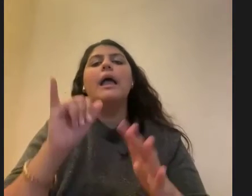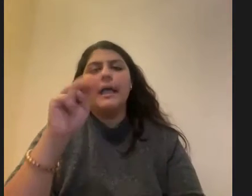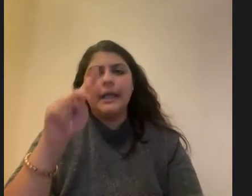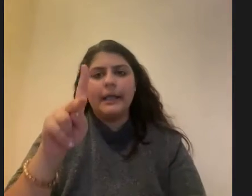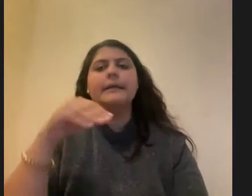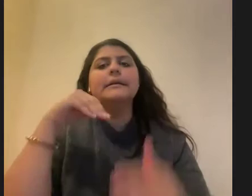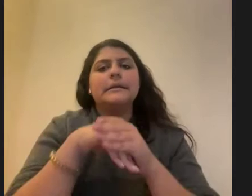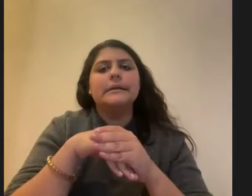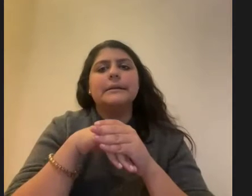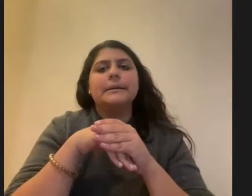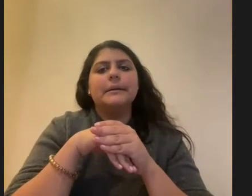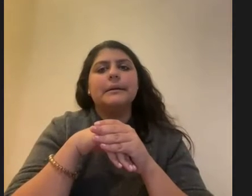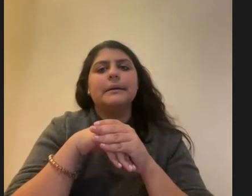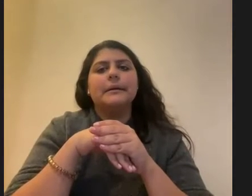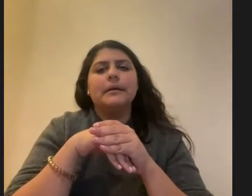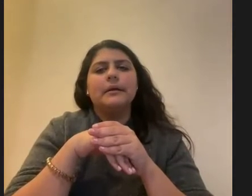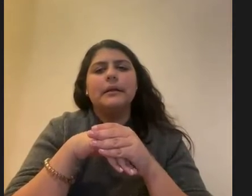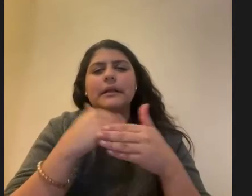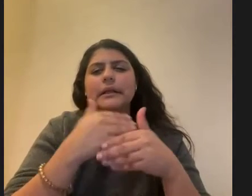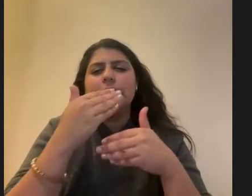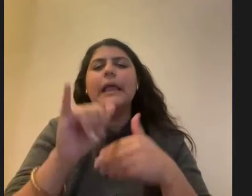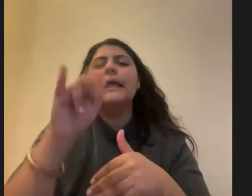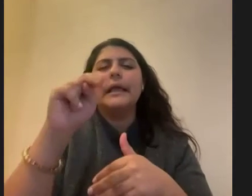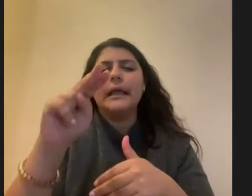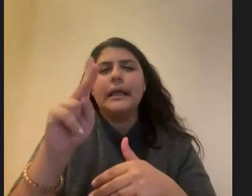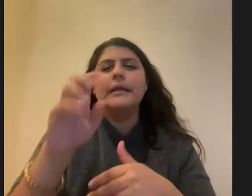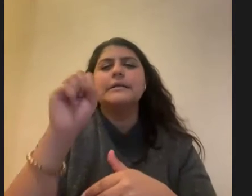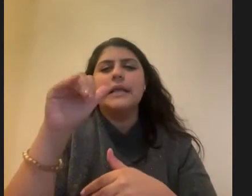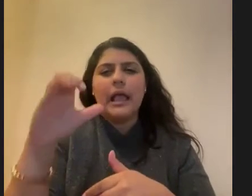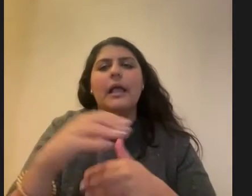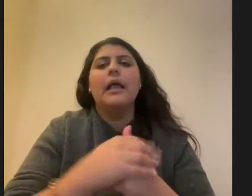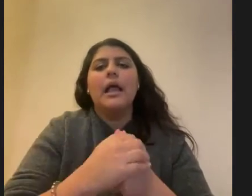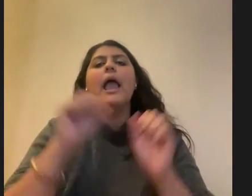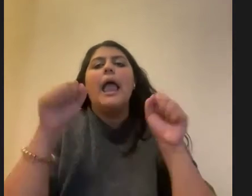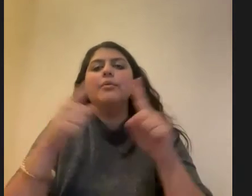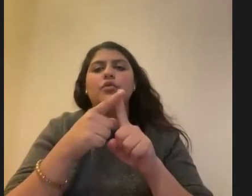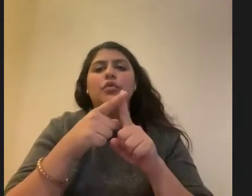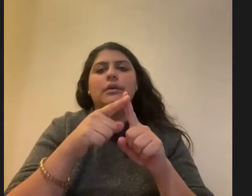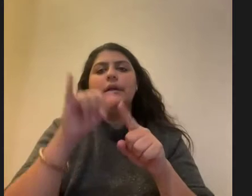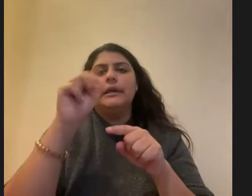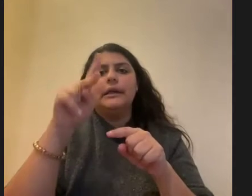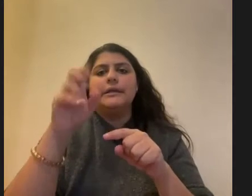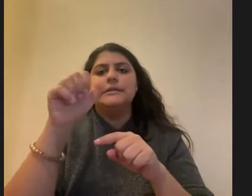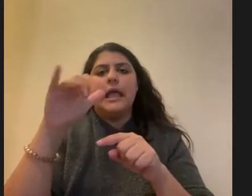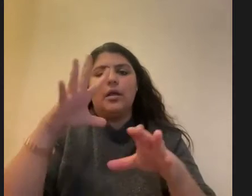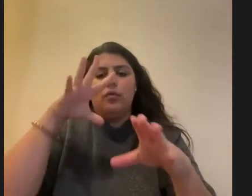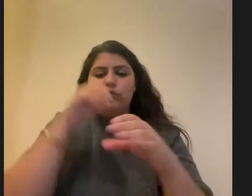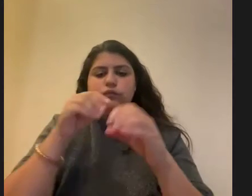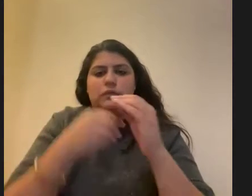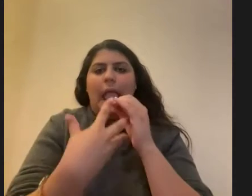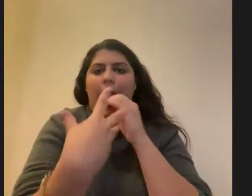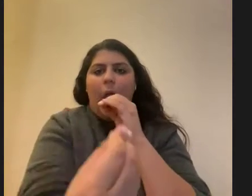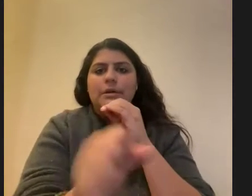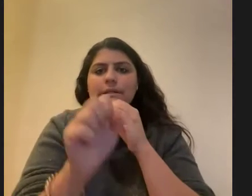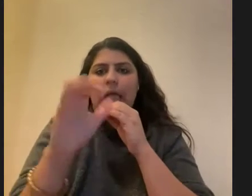located like, oh, where is it next to the ink sac? But basically, they're able to squirt the ink out of their sac, and then